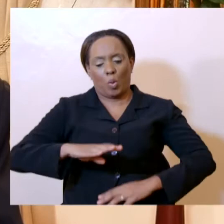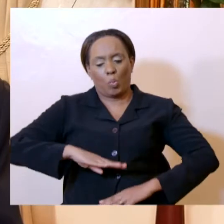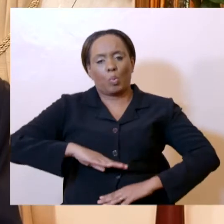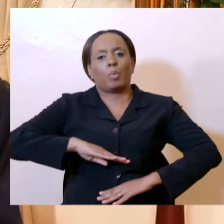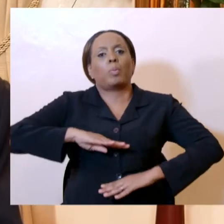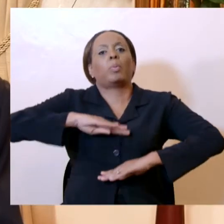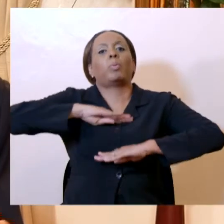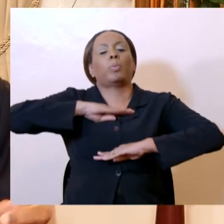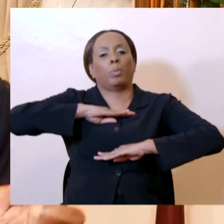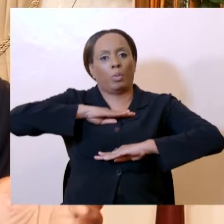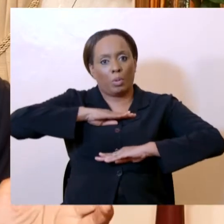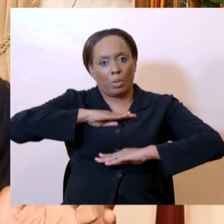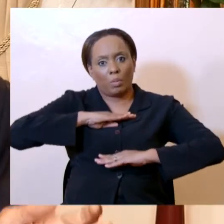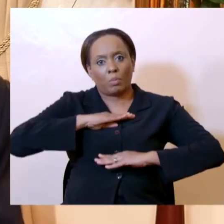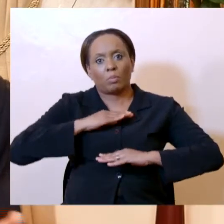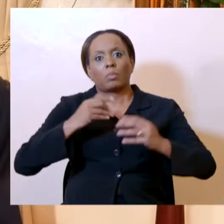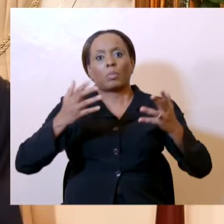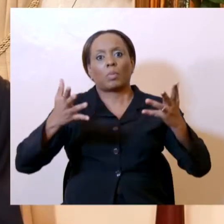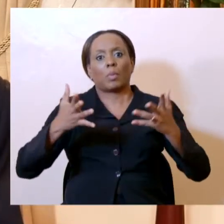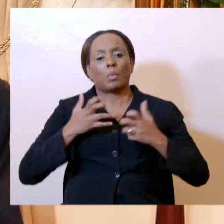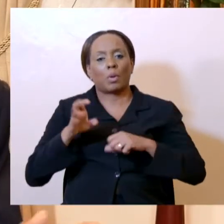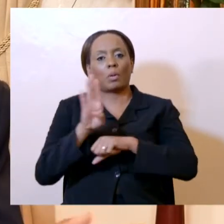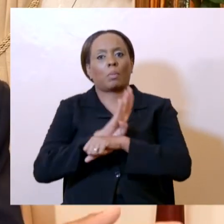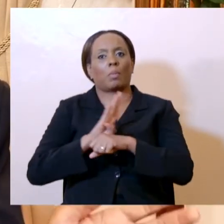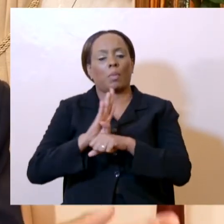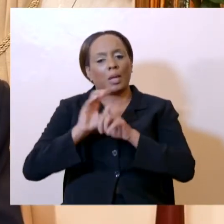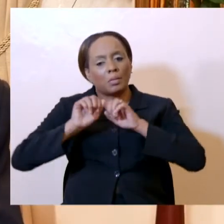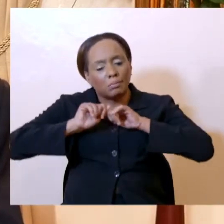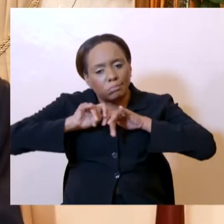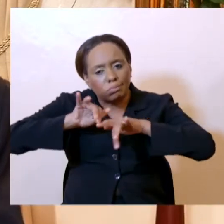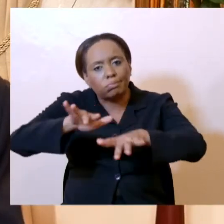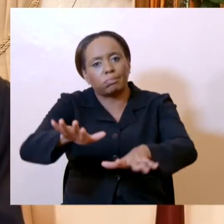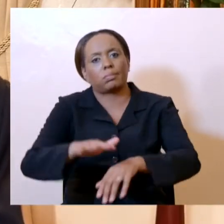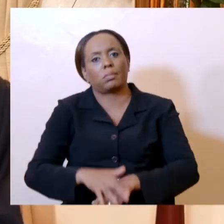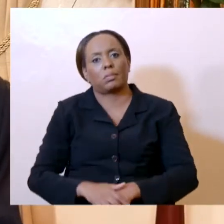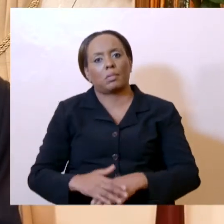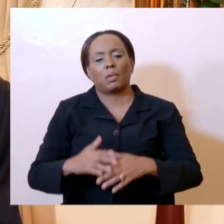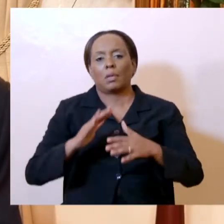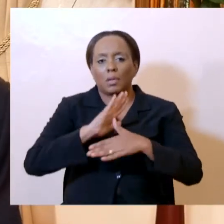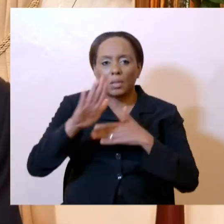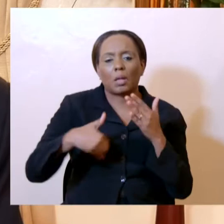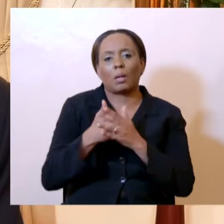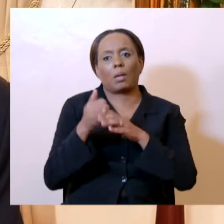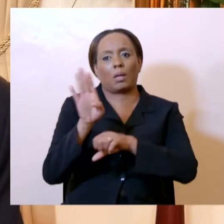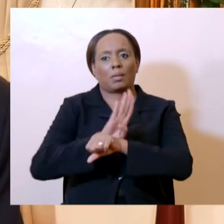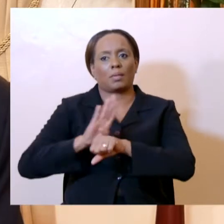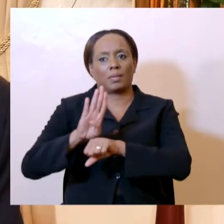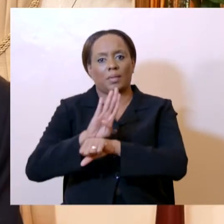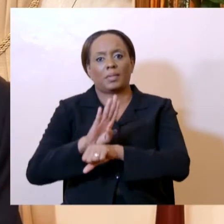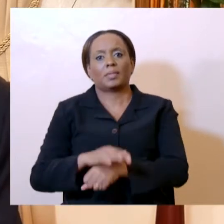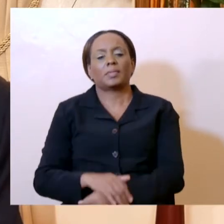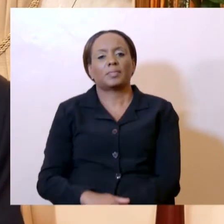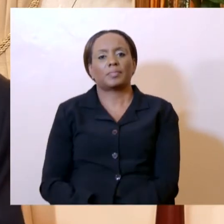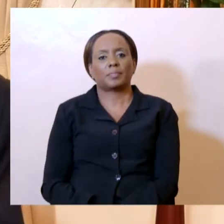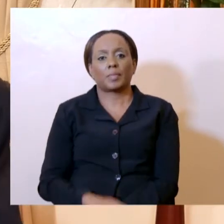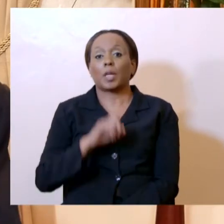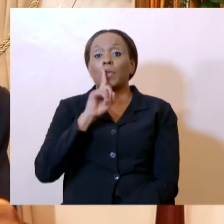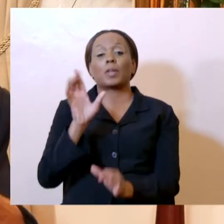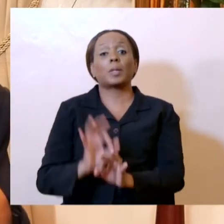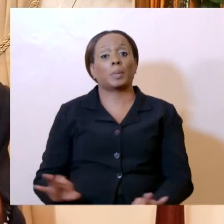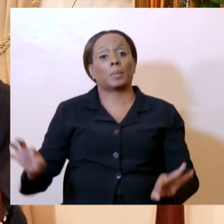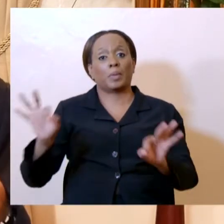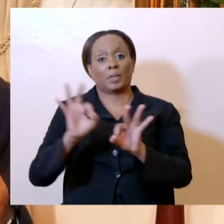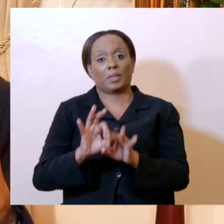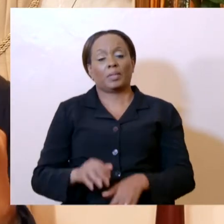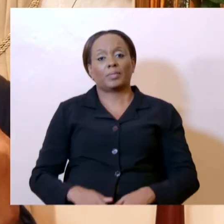the vaccine out there to as much as Barbados, and we want to be able to offer it to all of Barbados, because it matters.